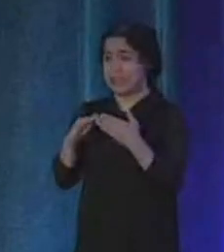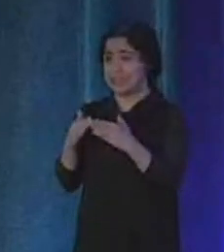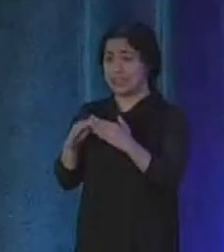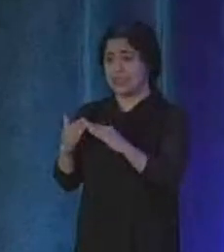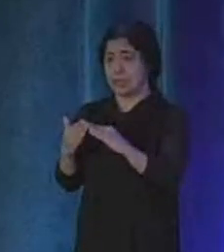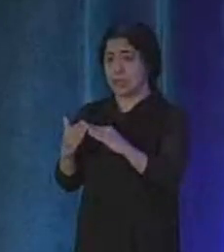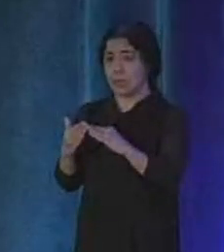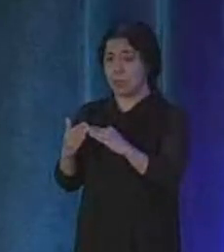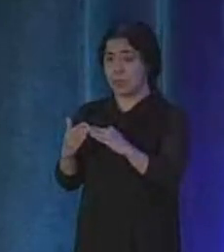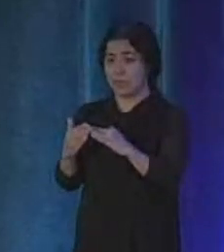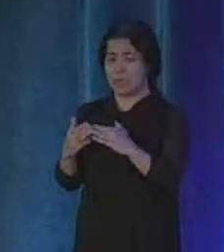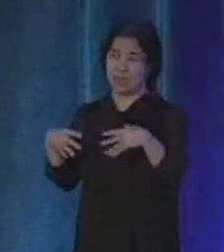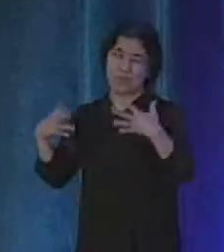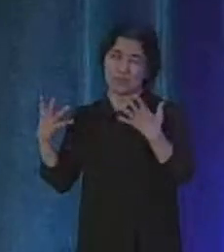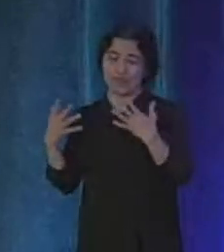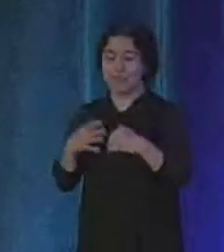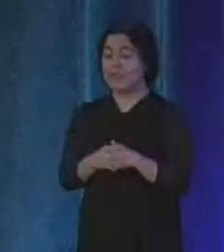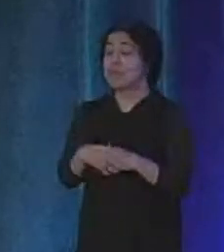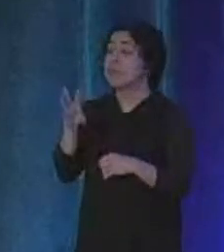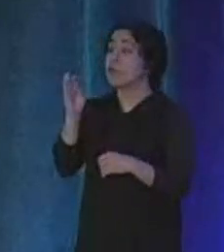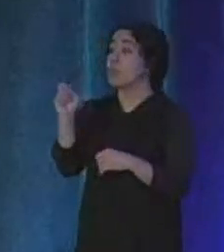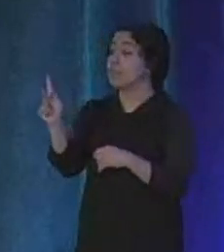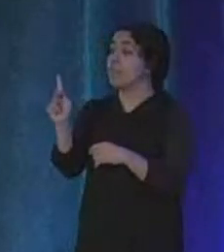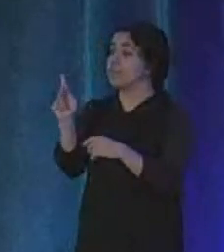No, just kidding. Okay.